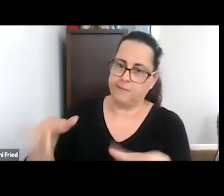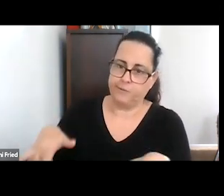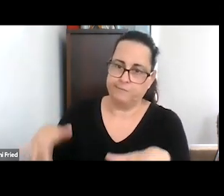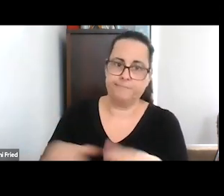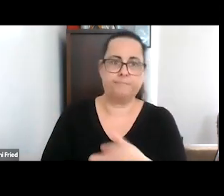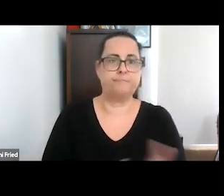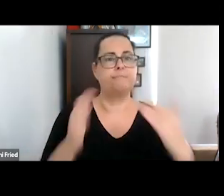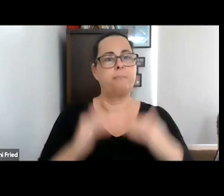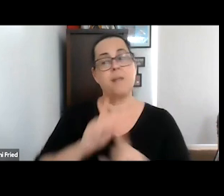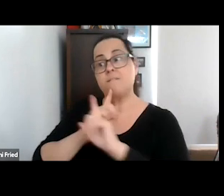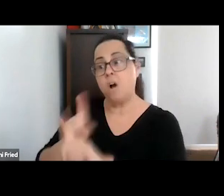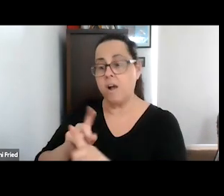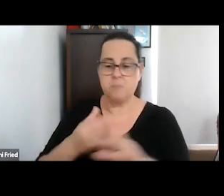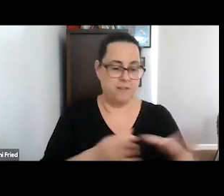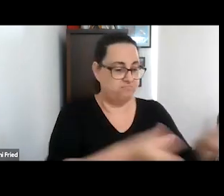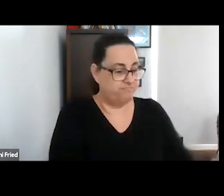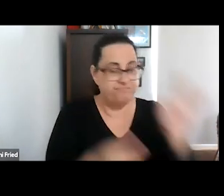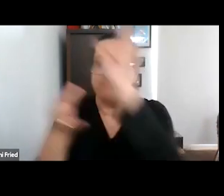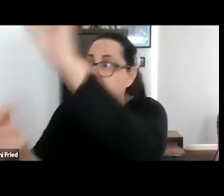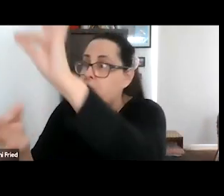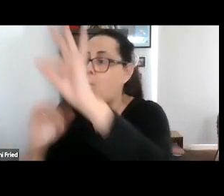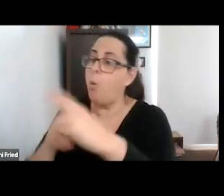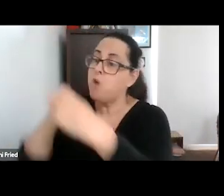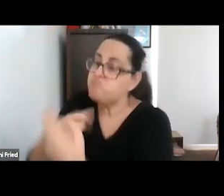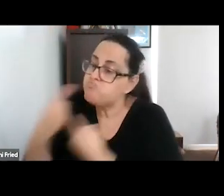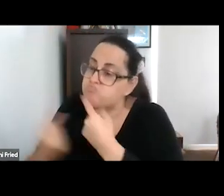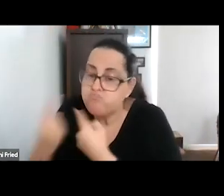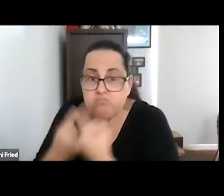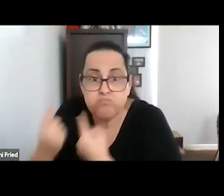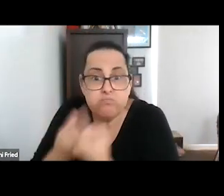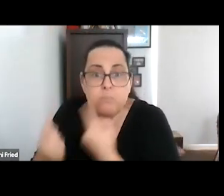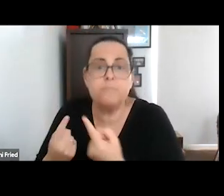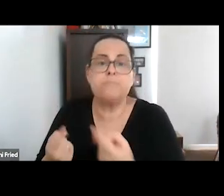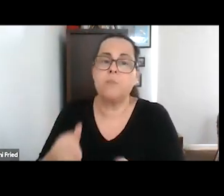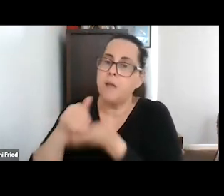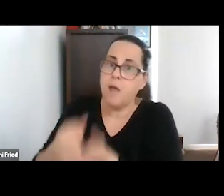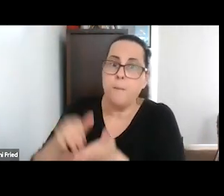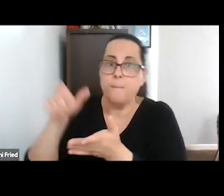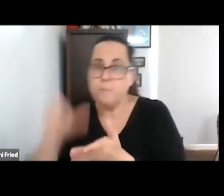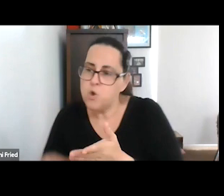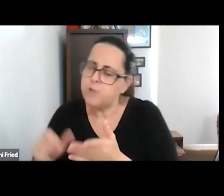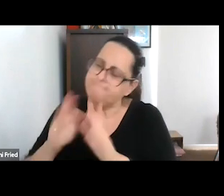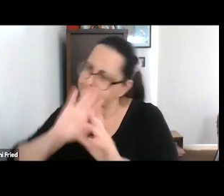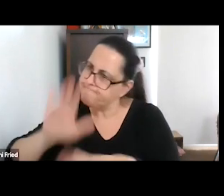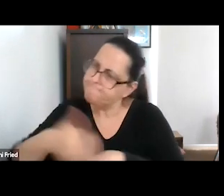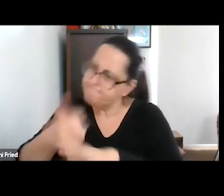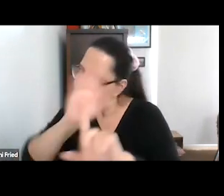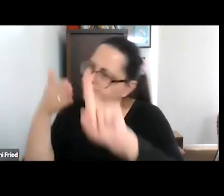Giving advice, it can be written information, brief advice, helping the patient to negotiate goals and